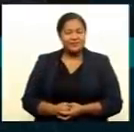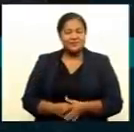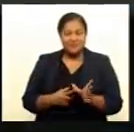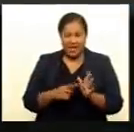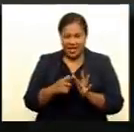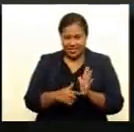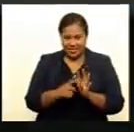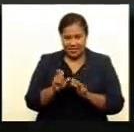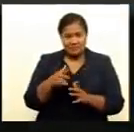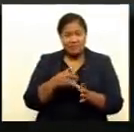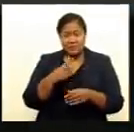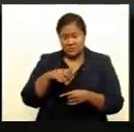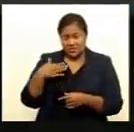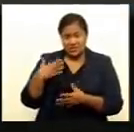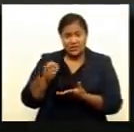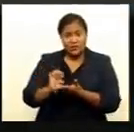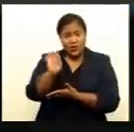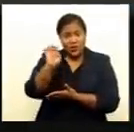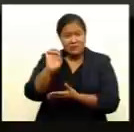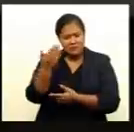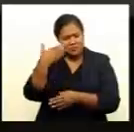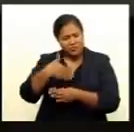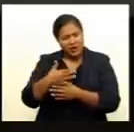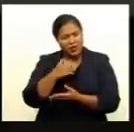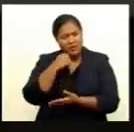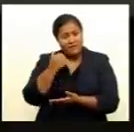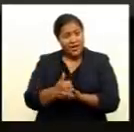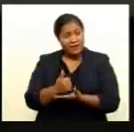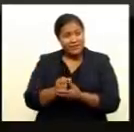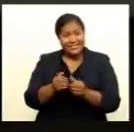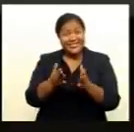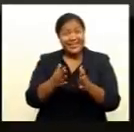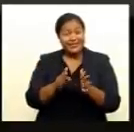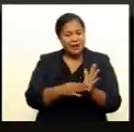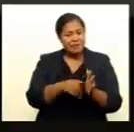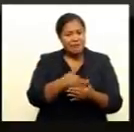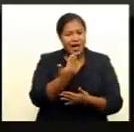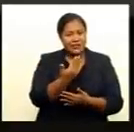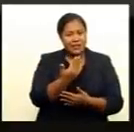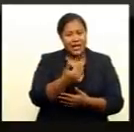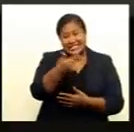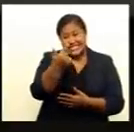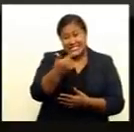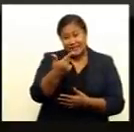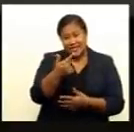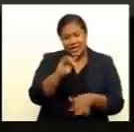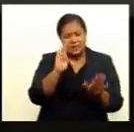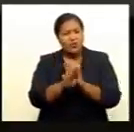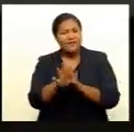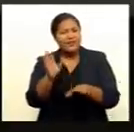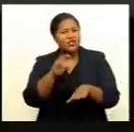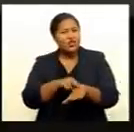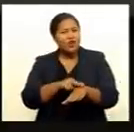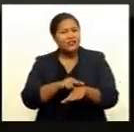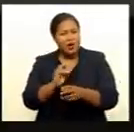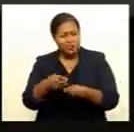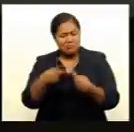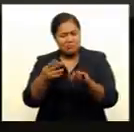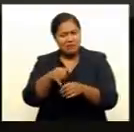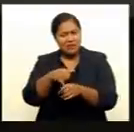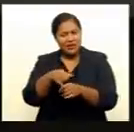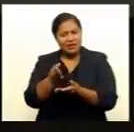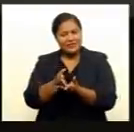Ateda, the Minister for Economy has tonight confirmed that starting Monday, 17 general practitioners will be providing medical services